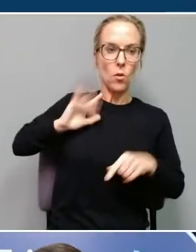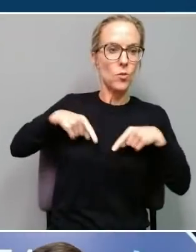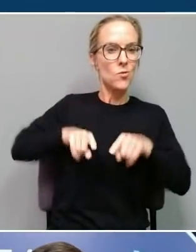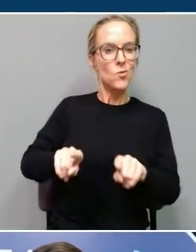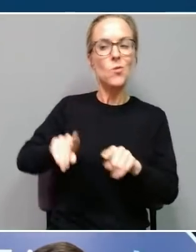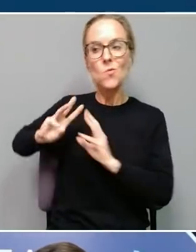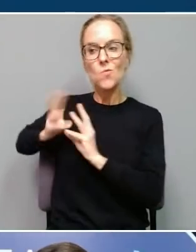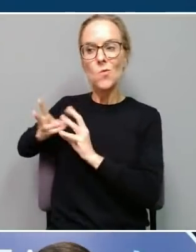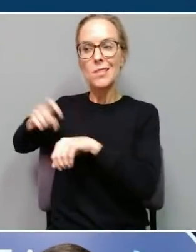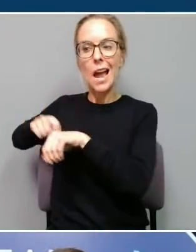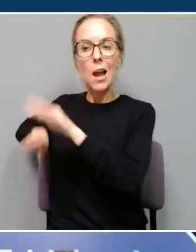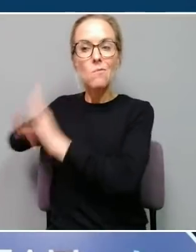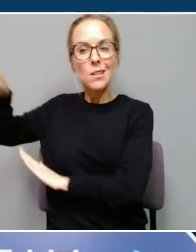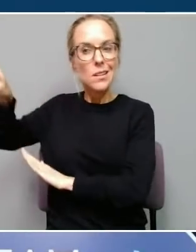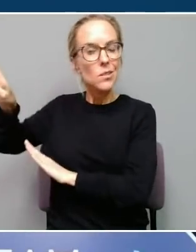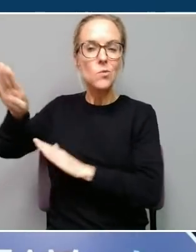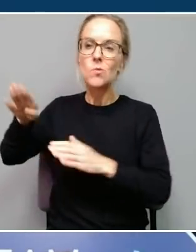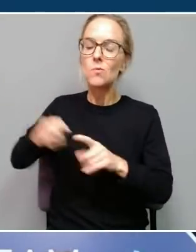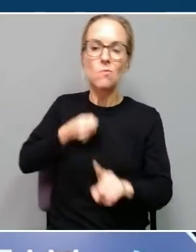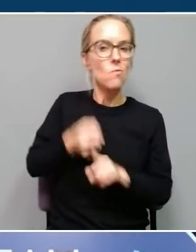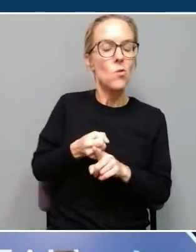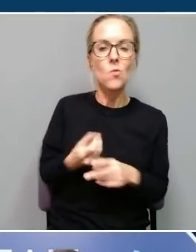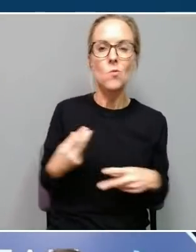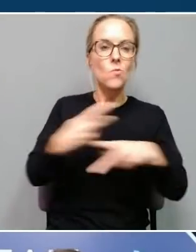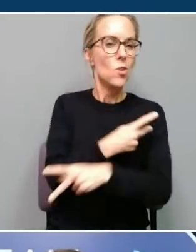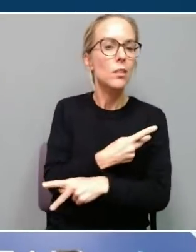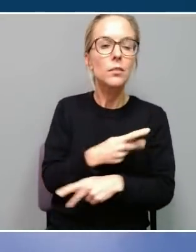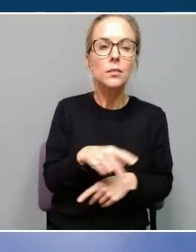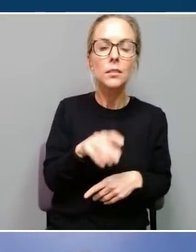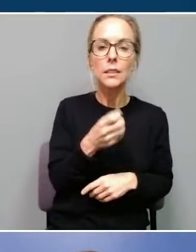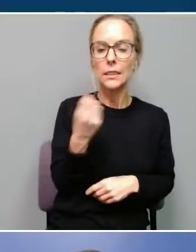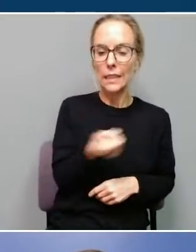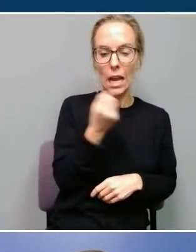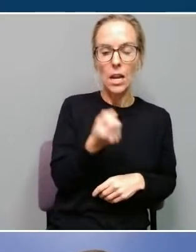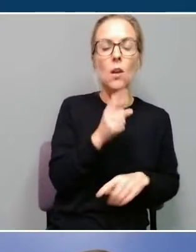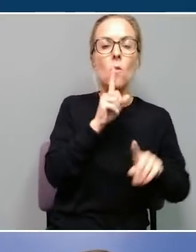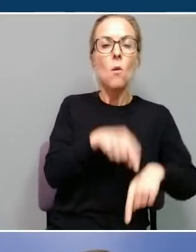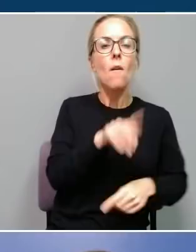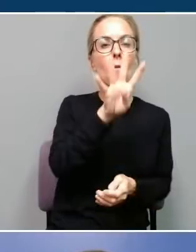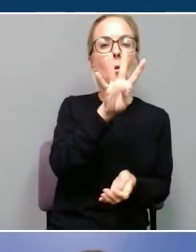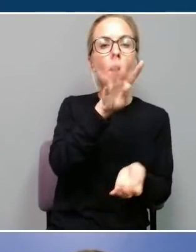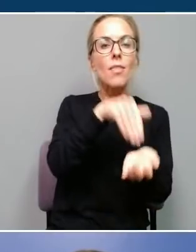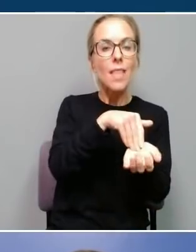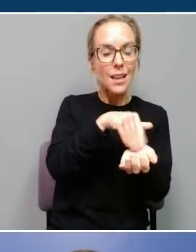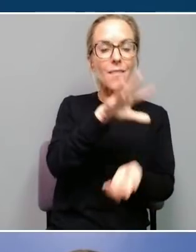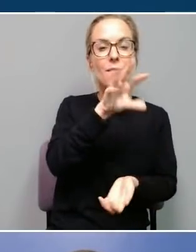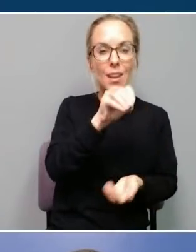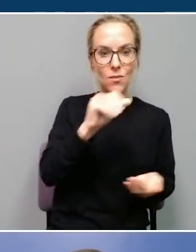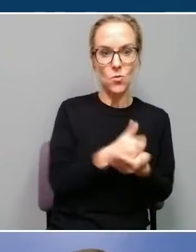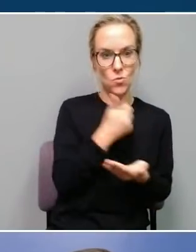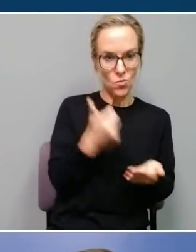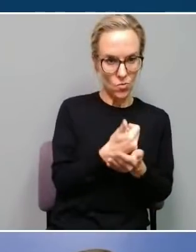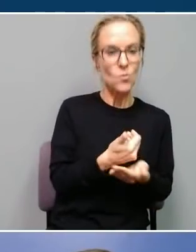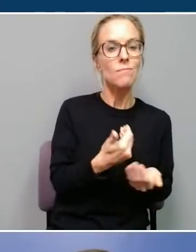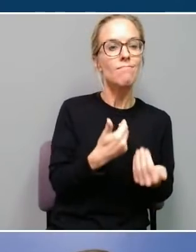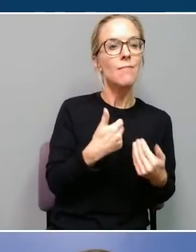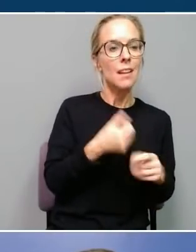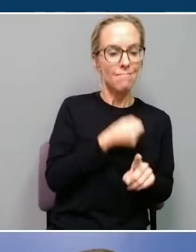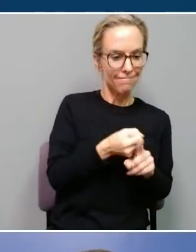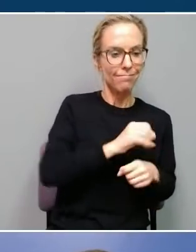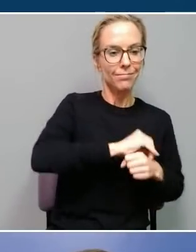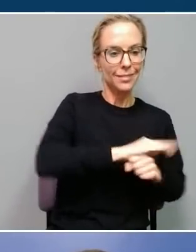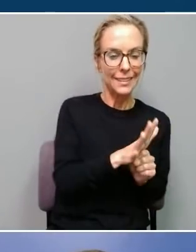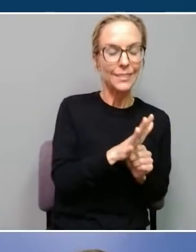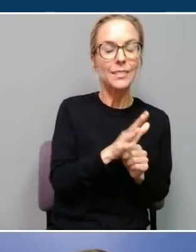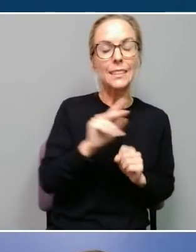On Saturday, we reported 4,050 new cases of COVID-19, the second most ever for a Saturday